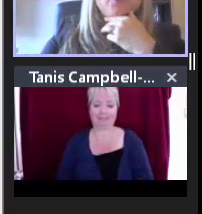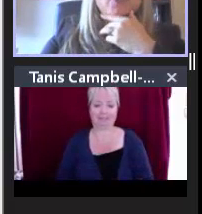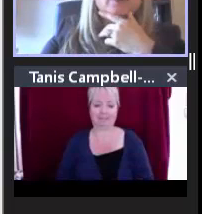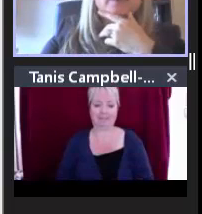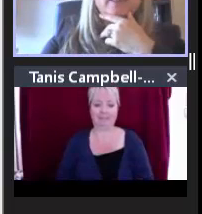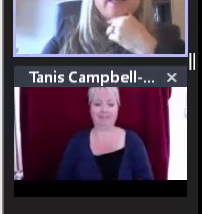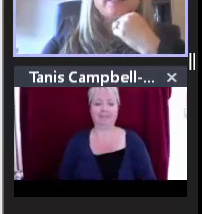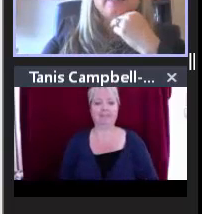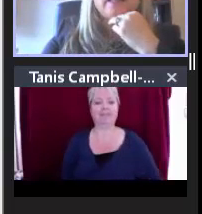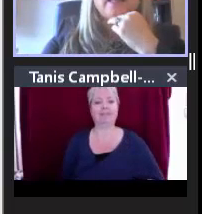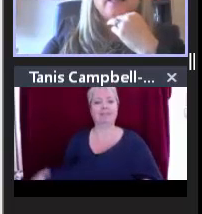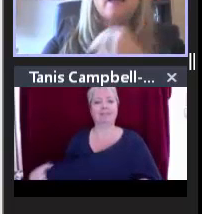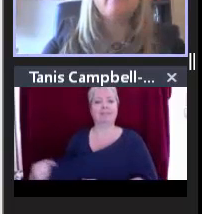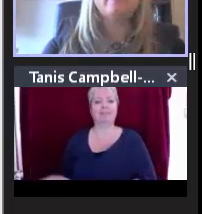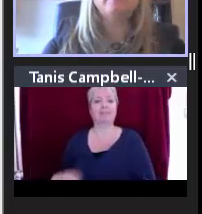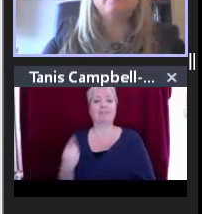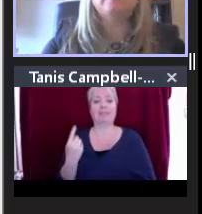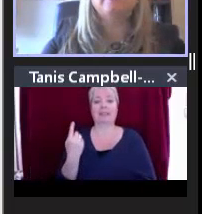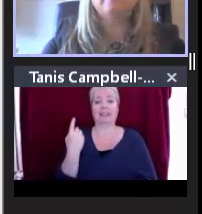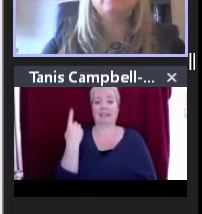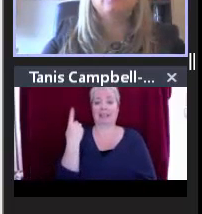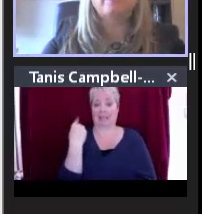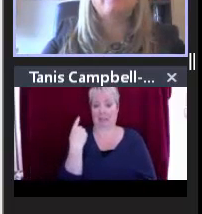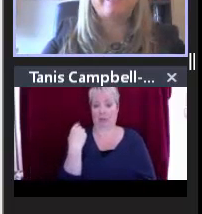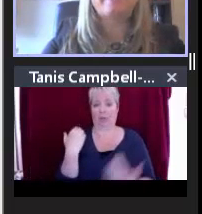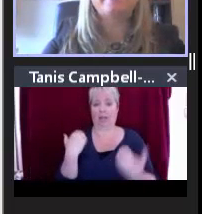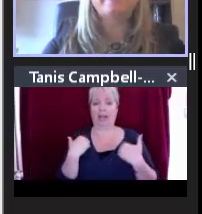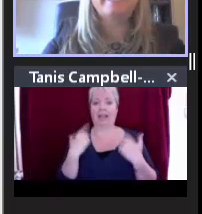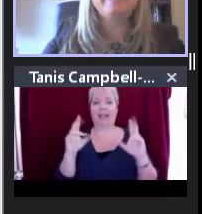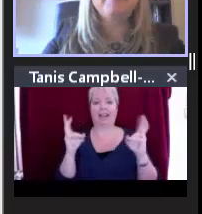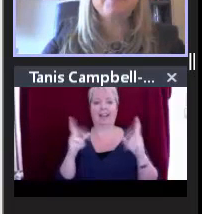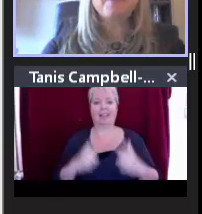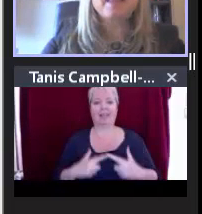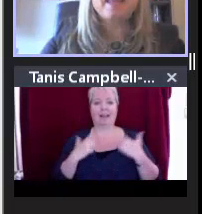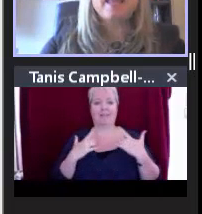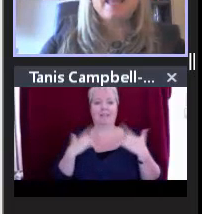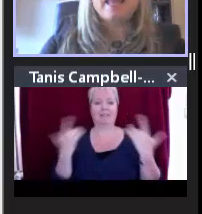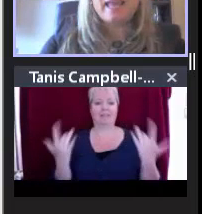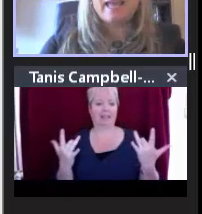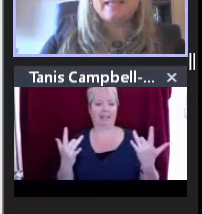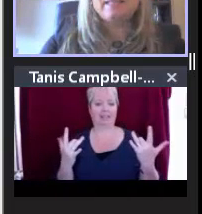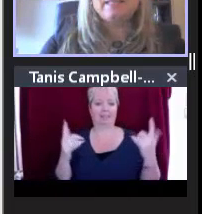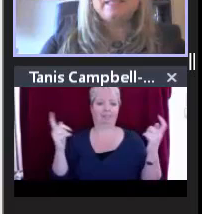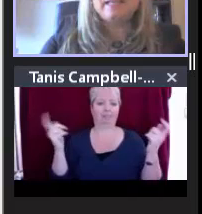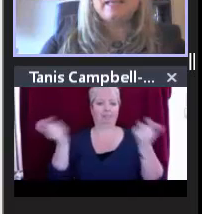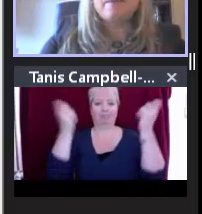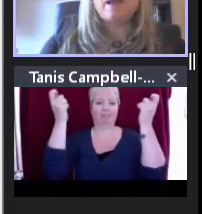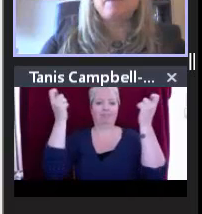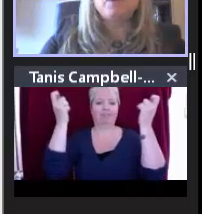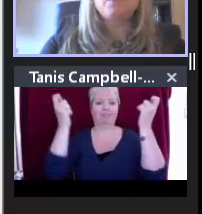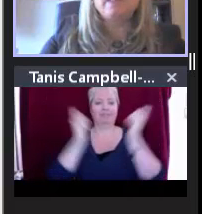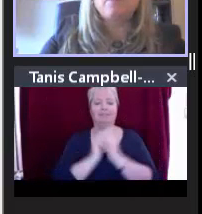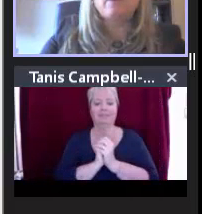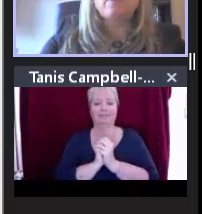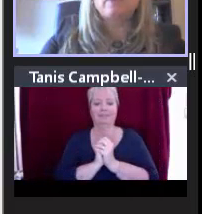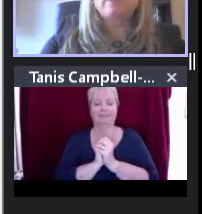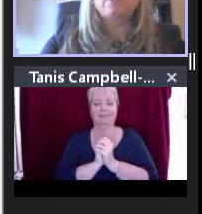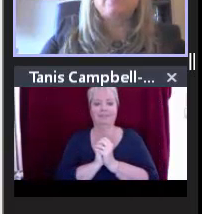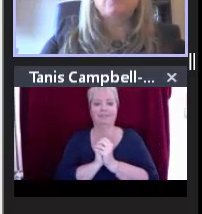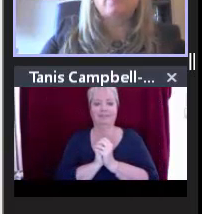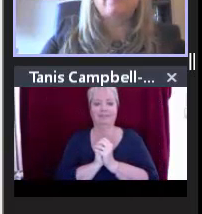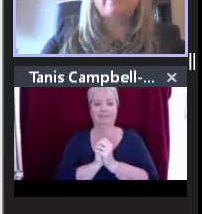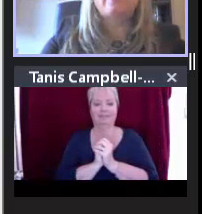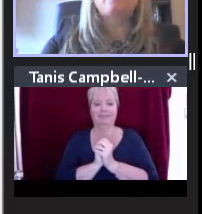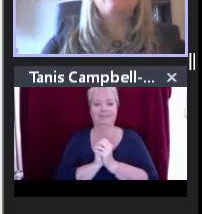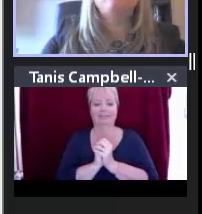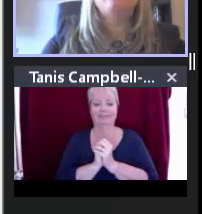This past year we held a live event. It was an extravaganza, and I don't really want to focus